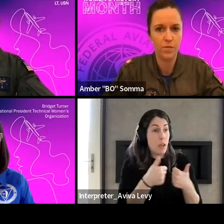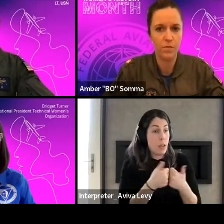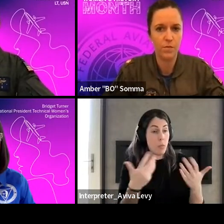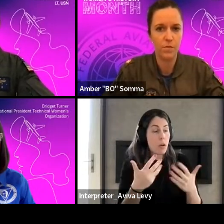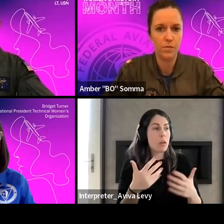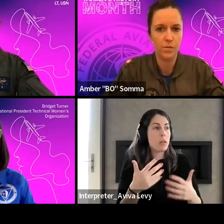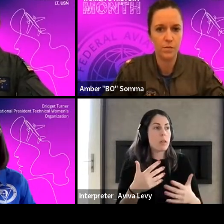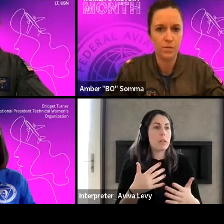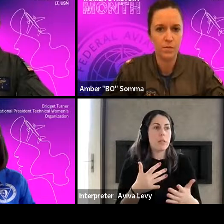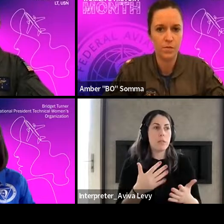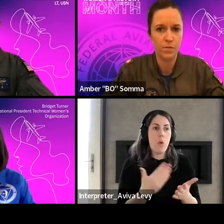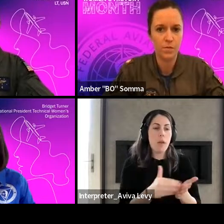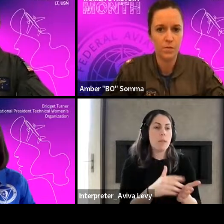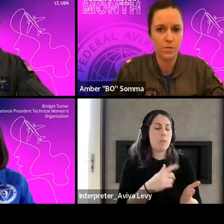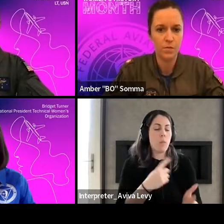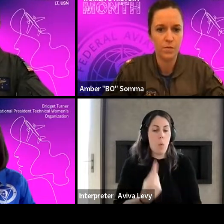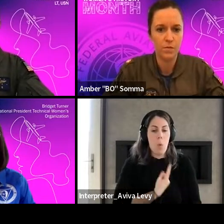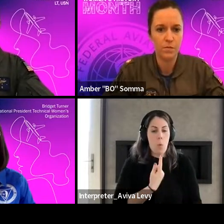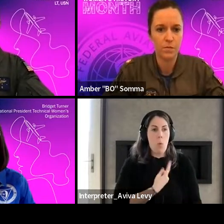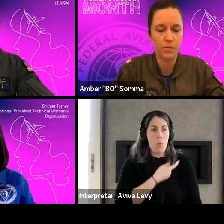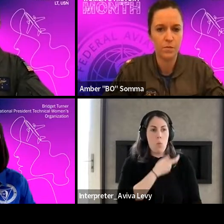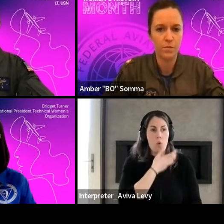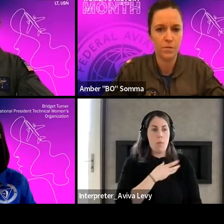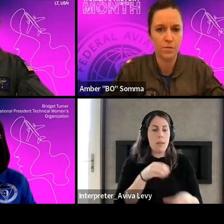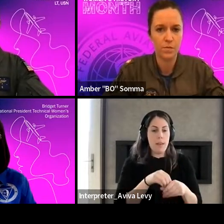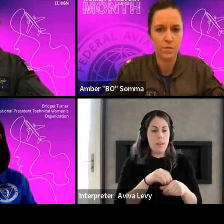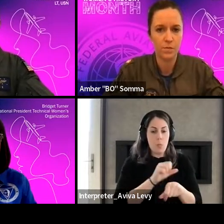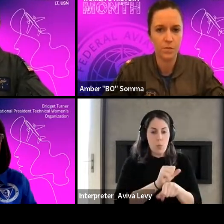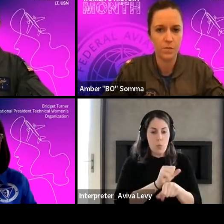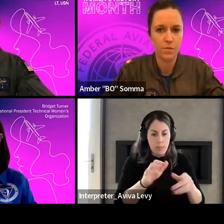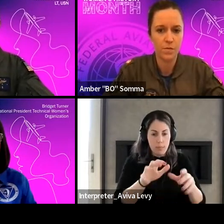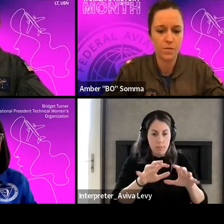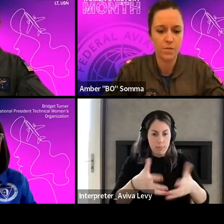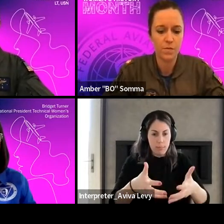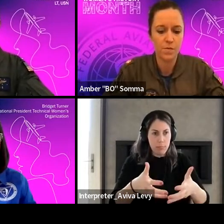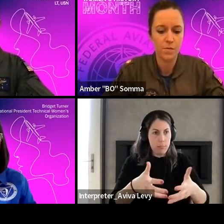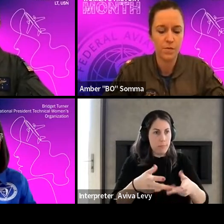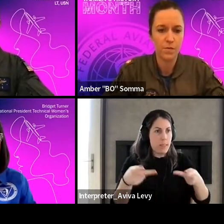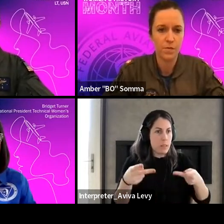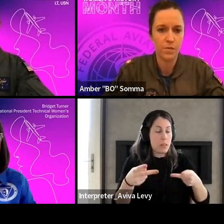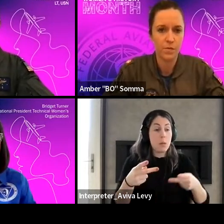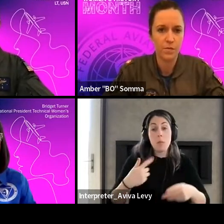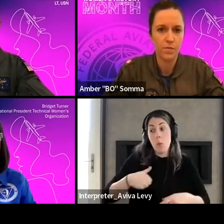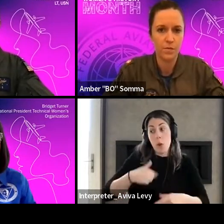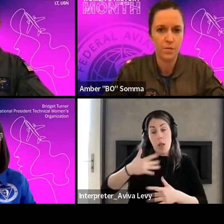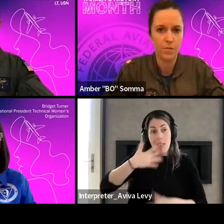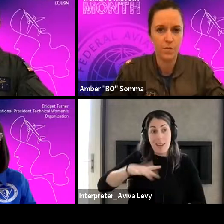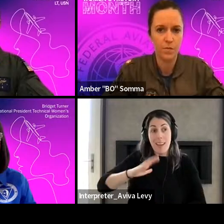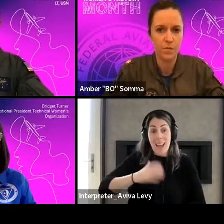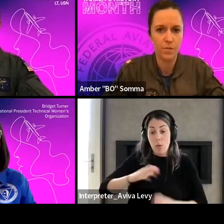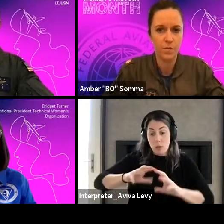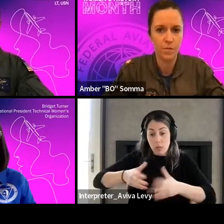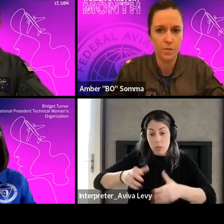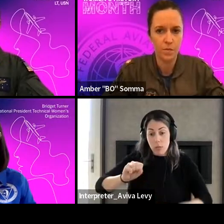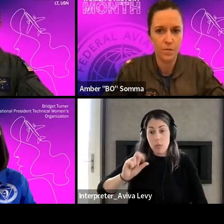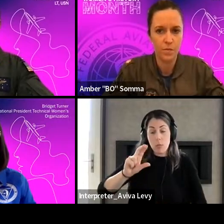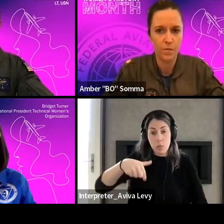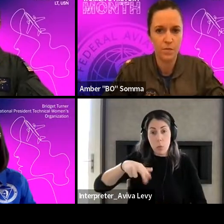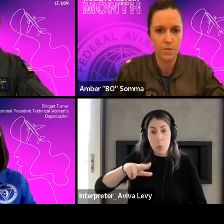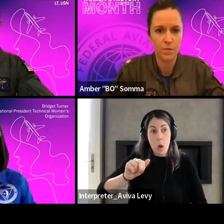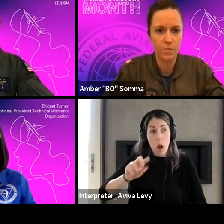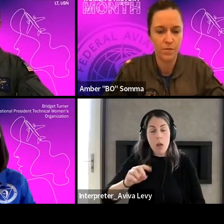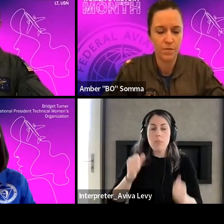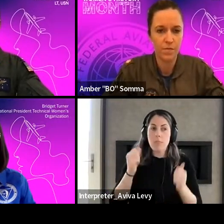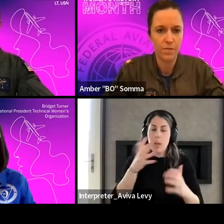only woman in the workplace. You know, we are really fortunate because our squadron has a lot of women, and so we already have